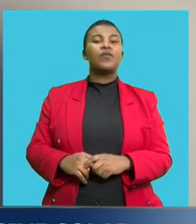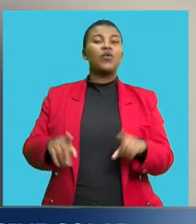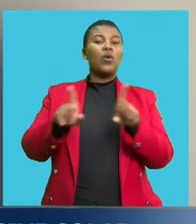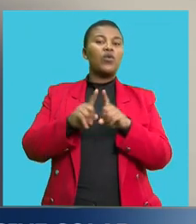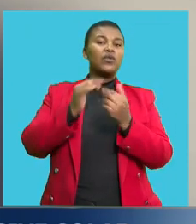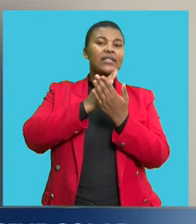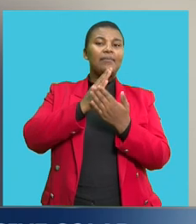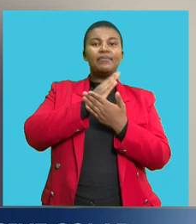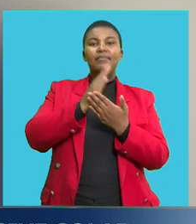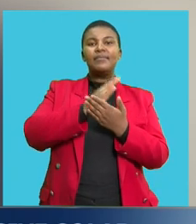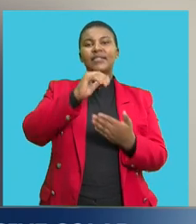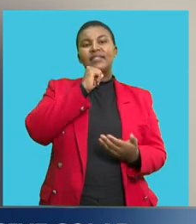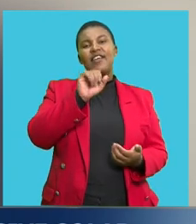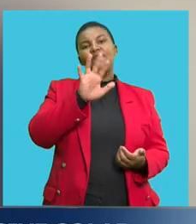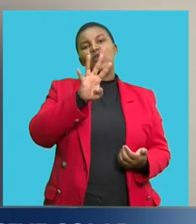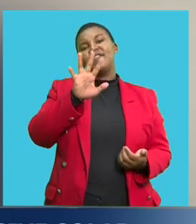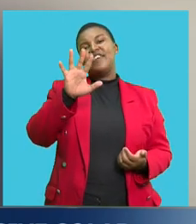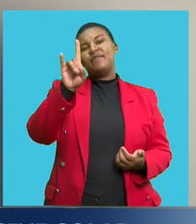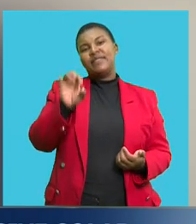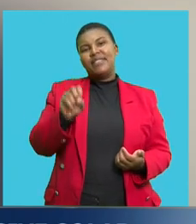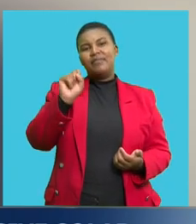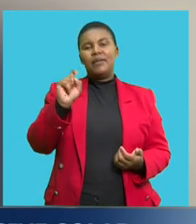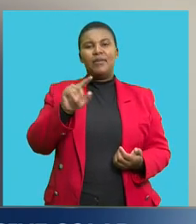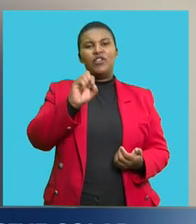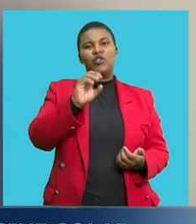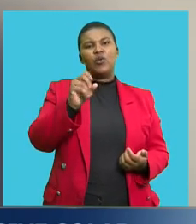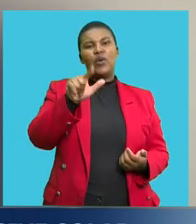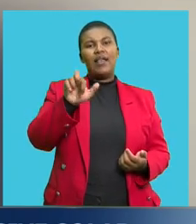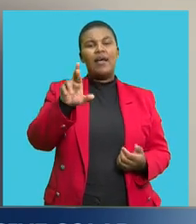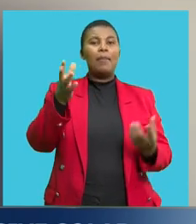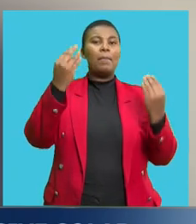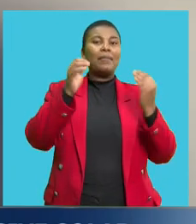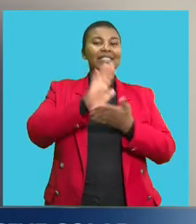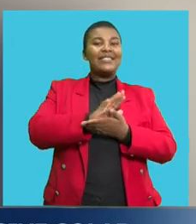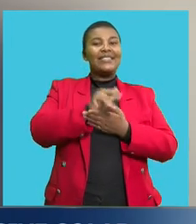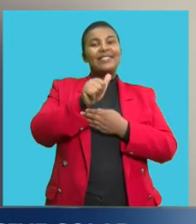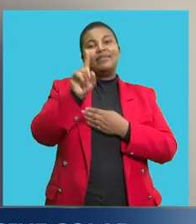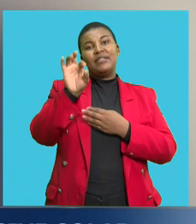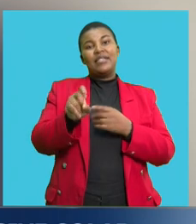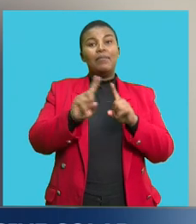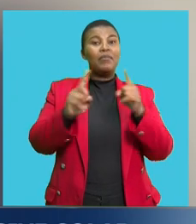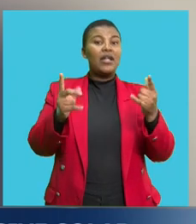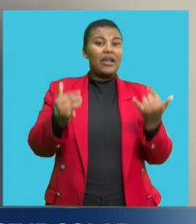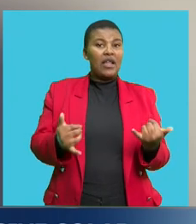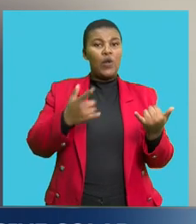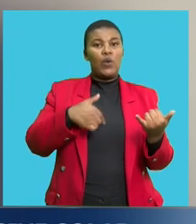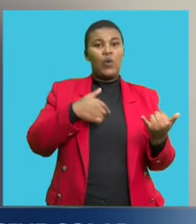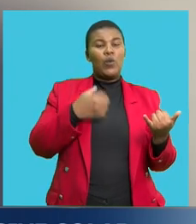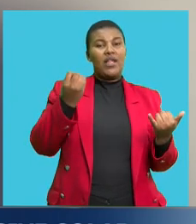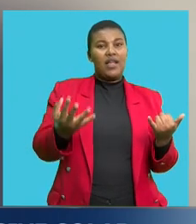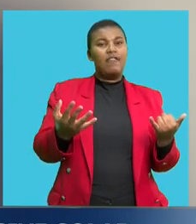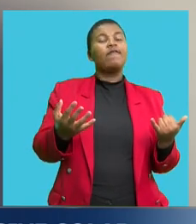that 45% of business needs can be taken care of by solar. It's actually more like 60%, and we can at the moment offer power purchase